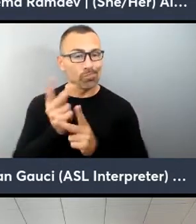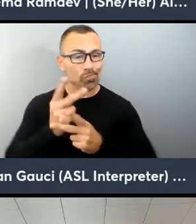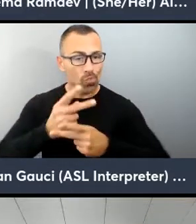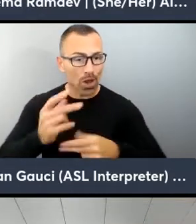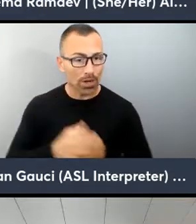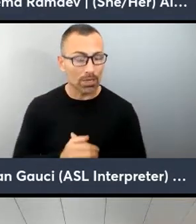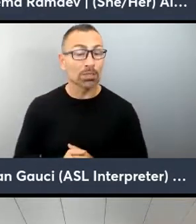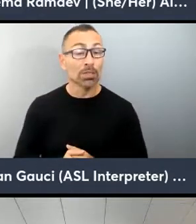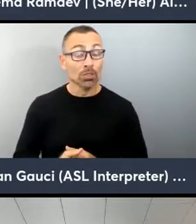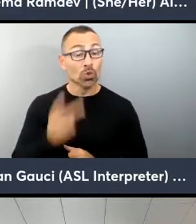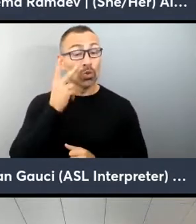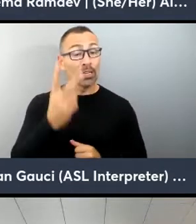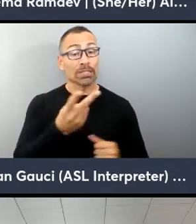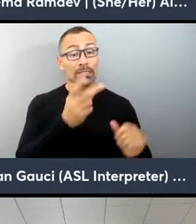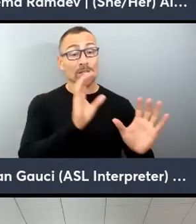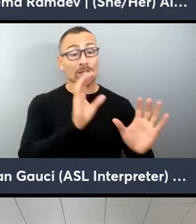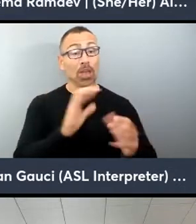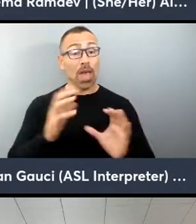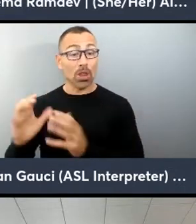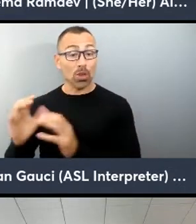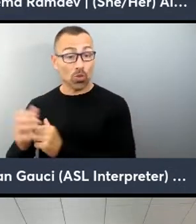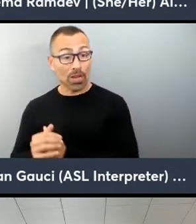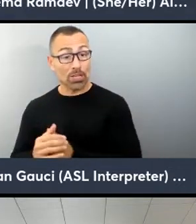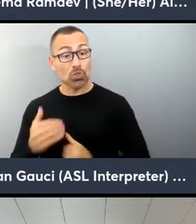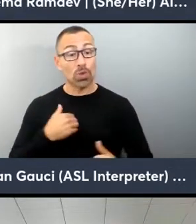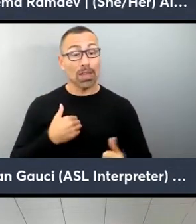our products into baby formula, baking,